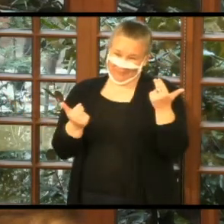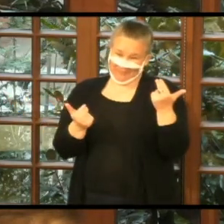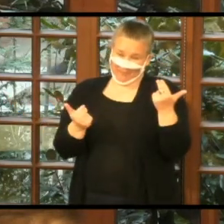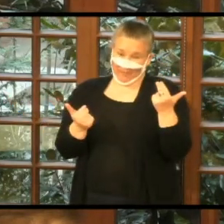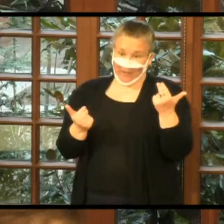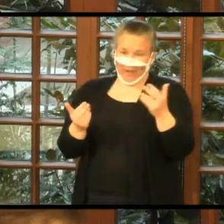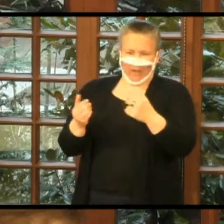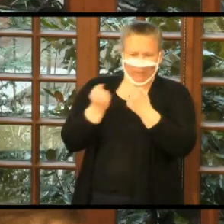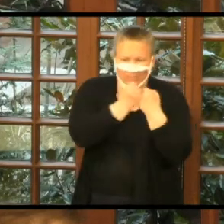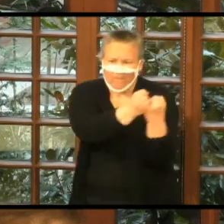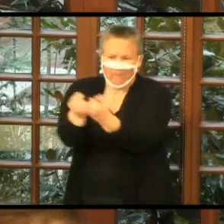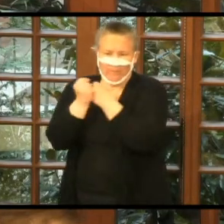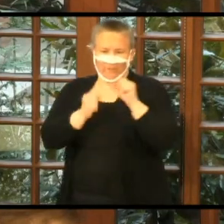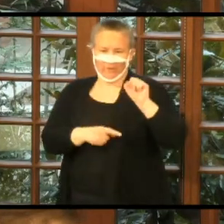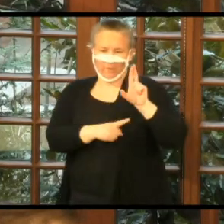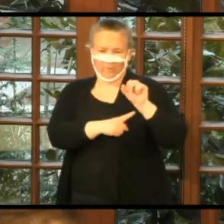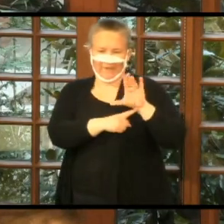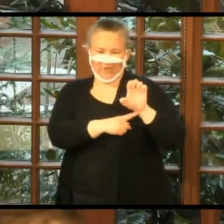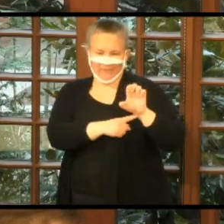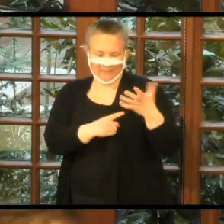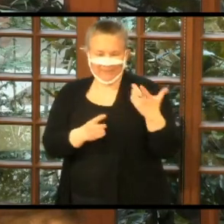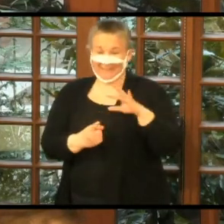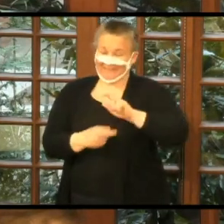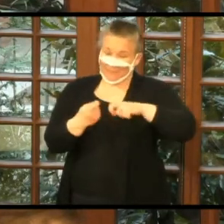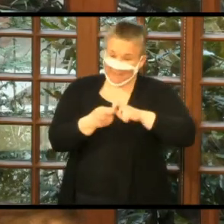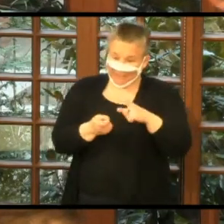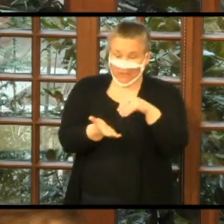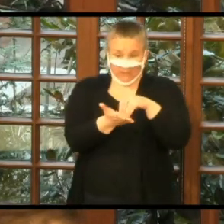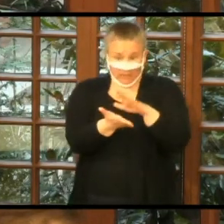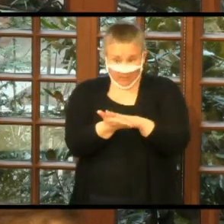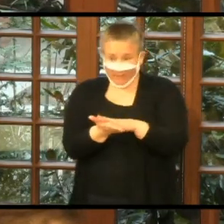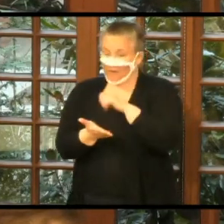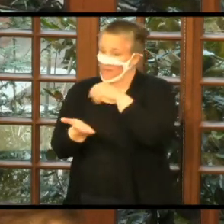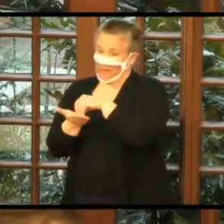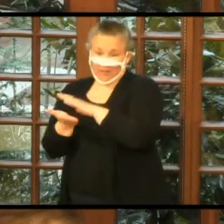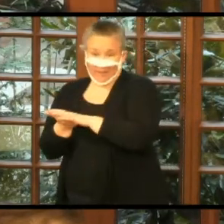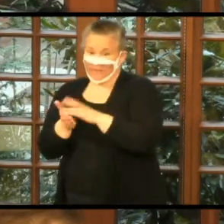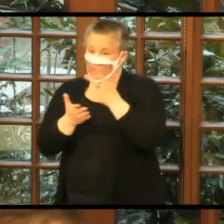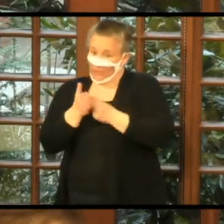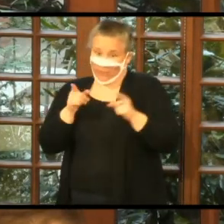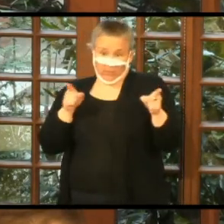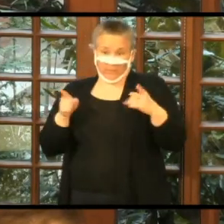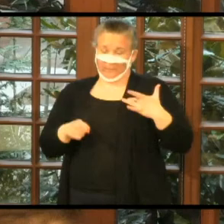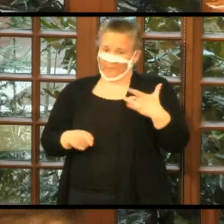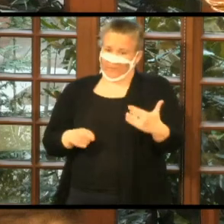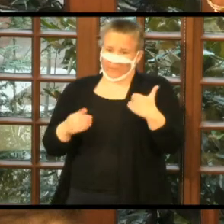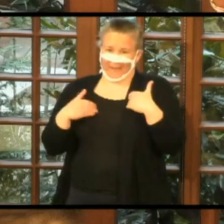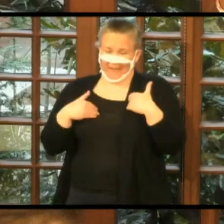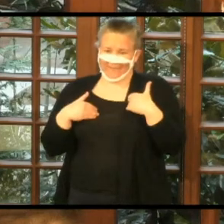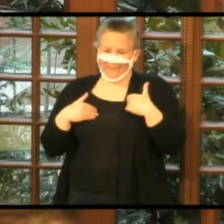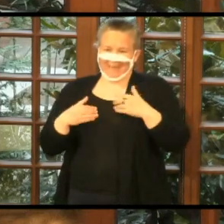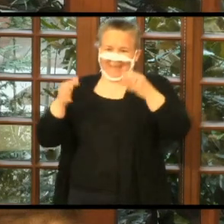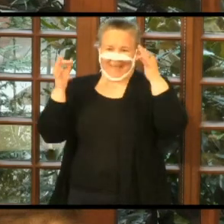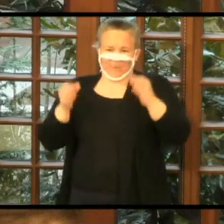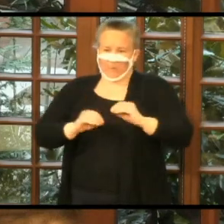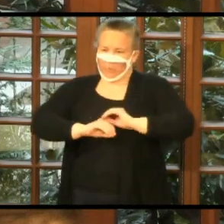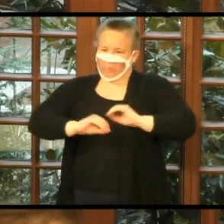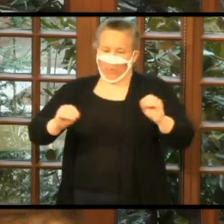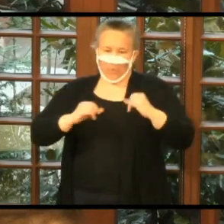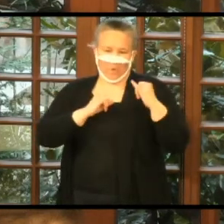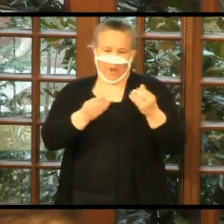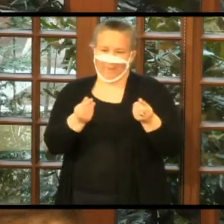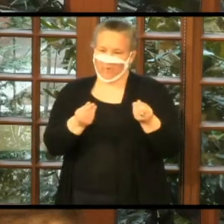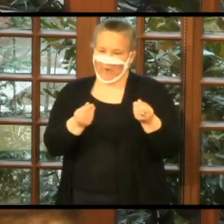in solidarity, and specifically, documented and undocumented immigrants tend to have absolutely no common